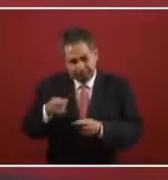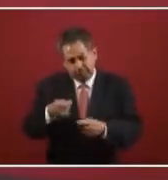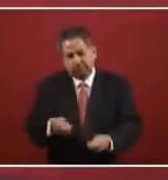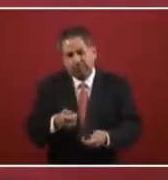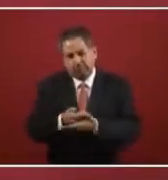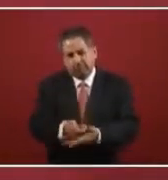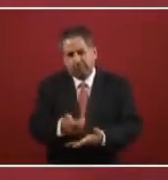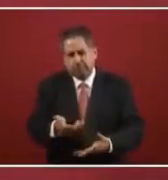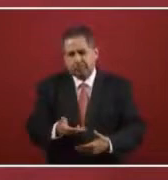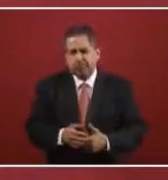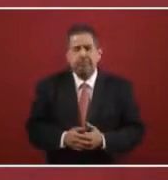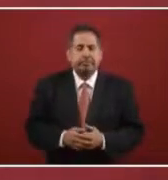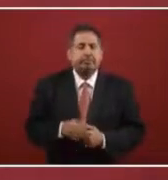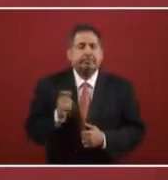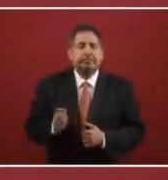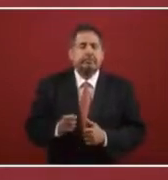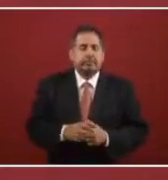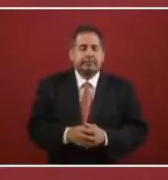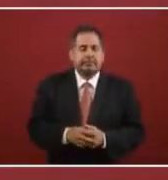Mexico. lo que